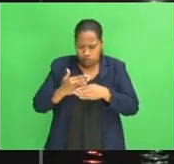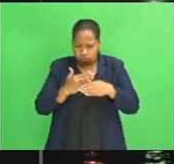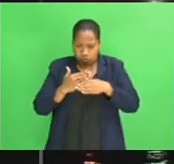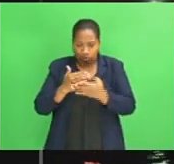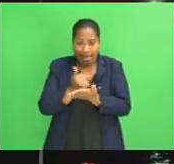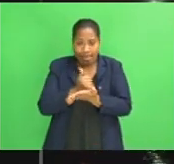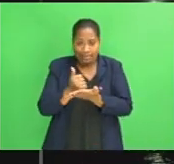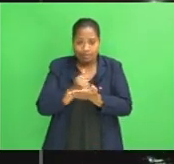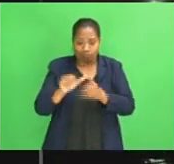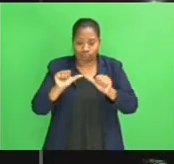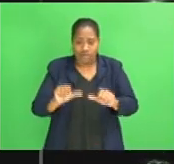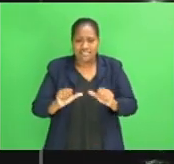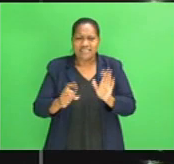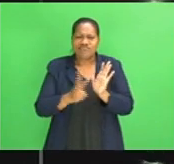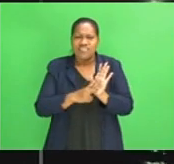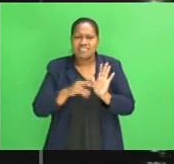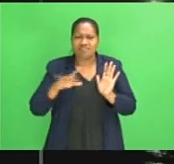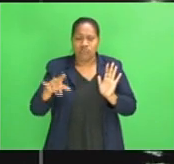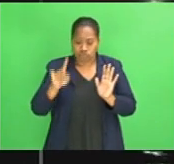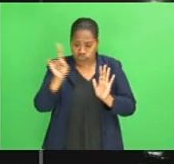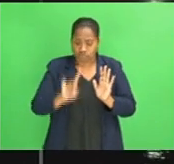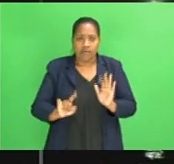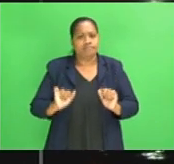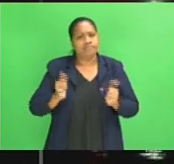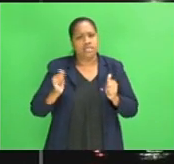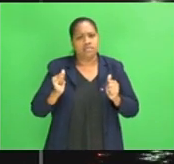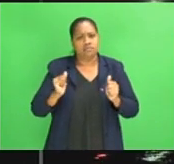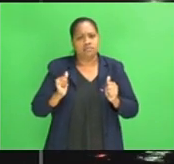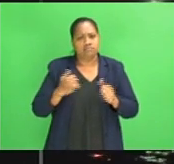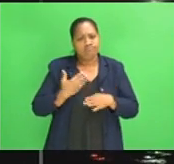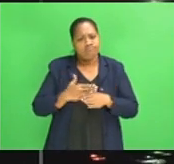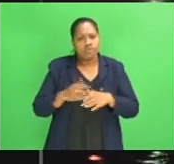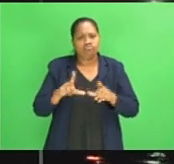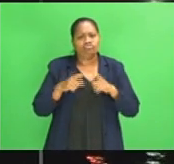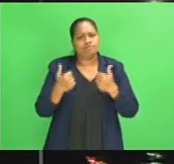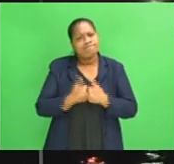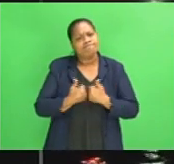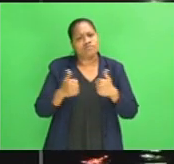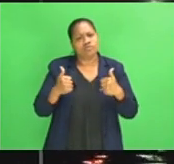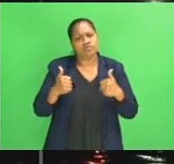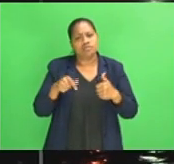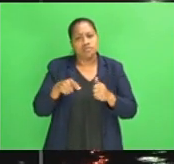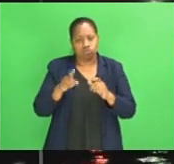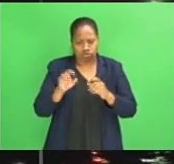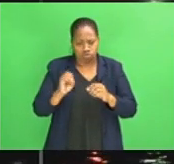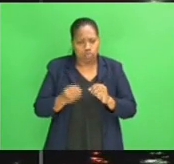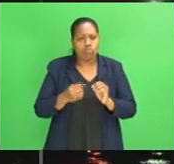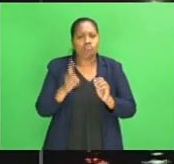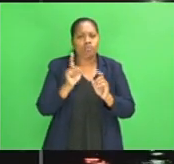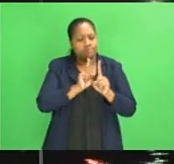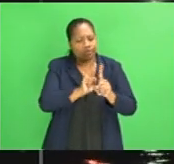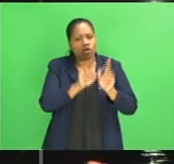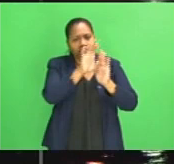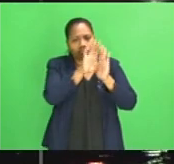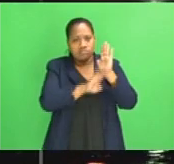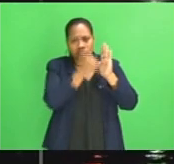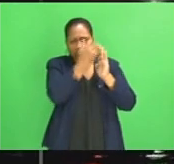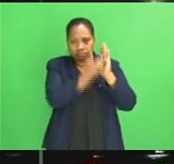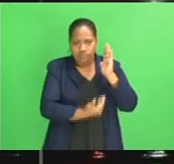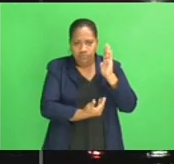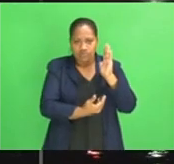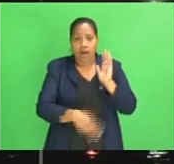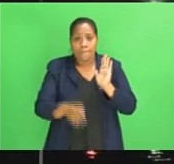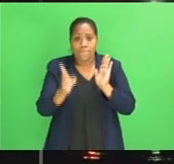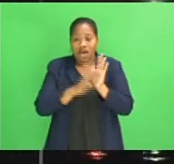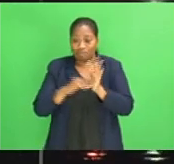Singh's term, which expires today, and stay in compliance with its own constitution. Registrar of Political Parties Mohammed Saneem